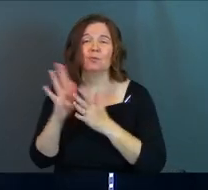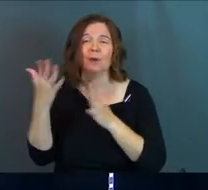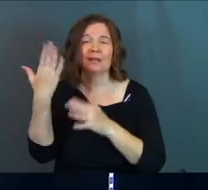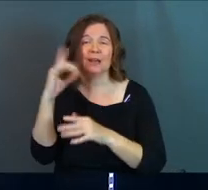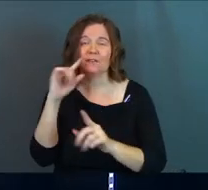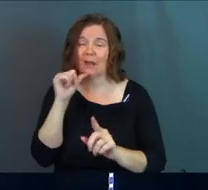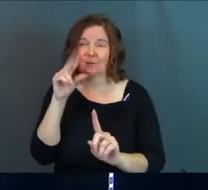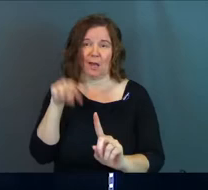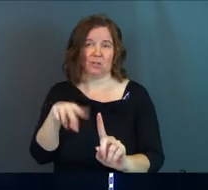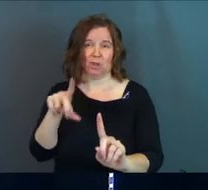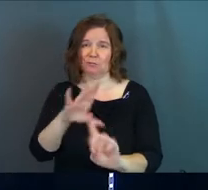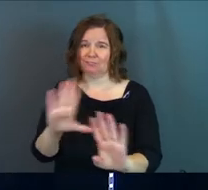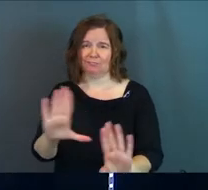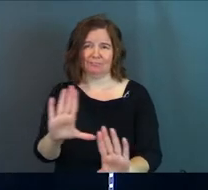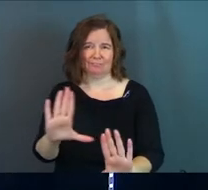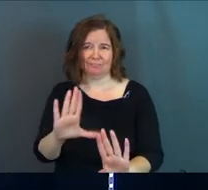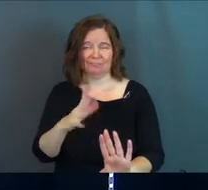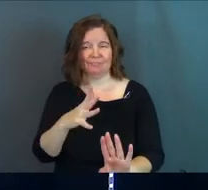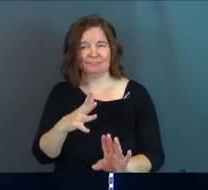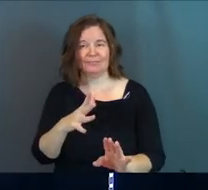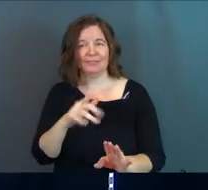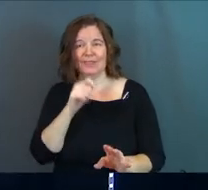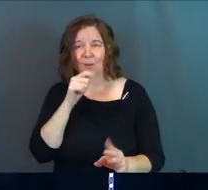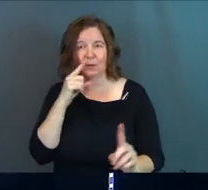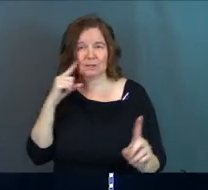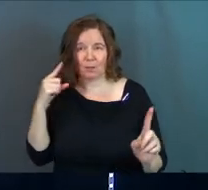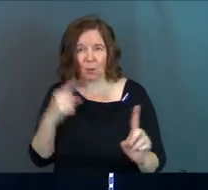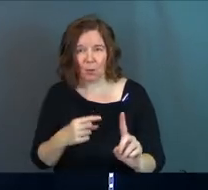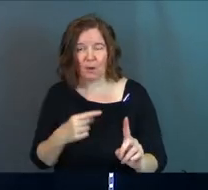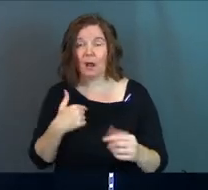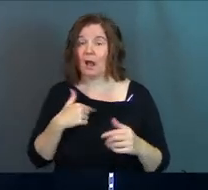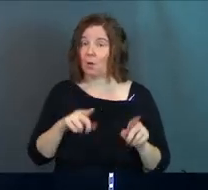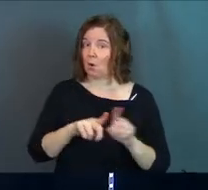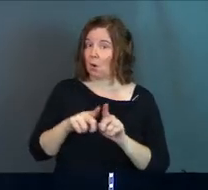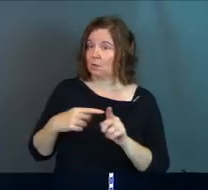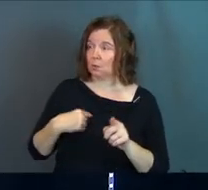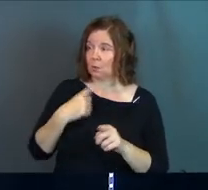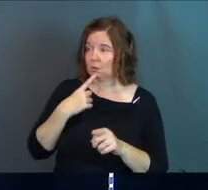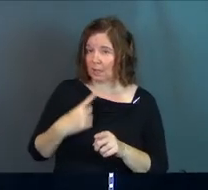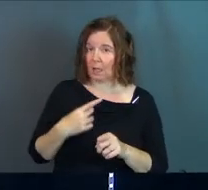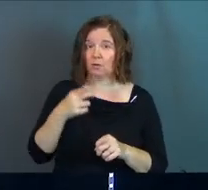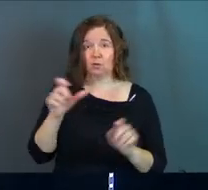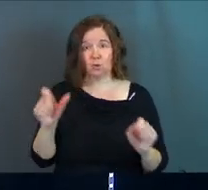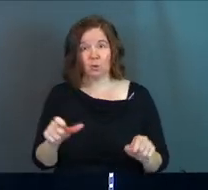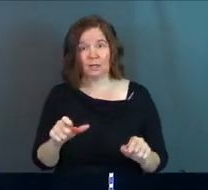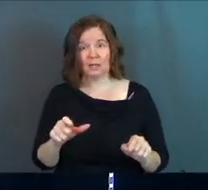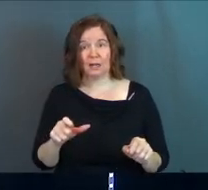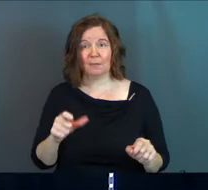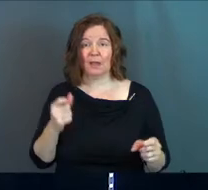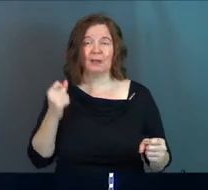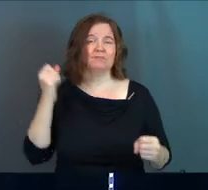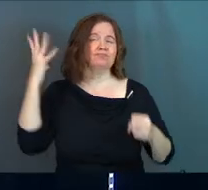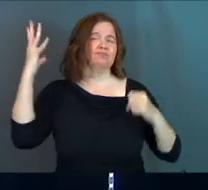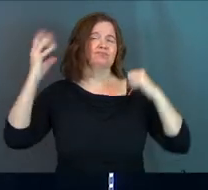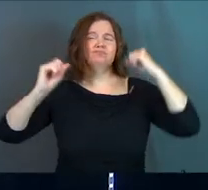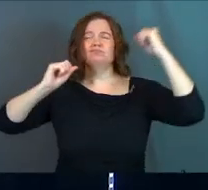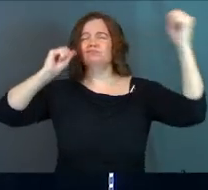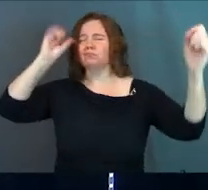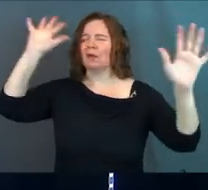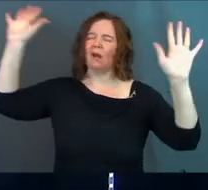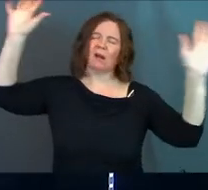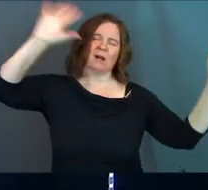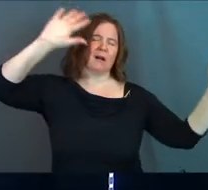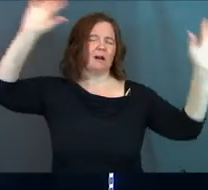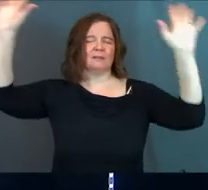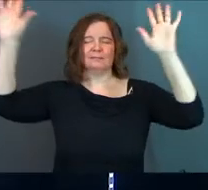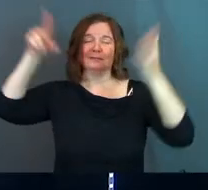want to judge you. I don't want to be harsh with you. That wasn't the point. I'll also say, you could be as charismatic as they come. Hands could be